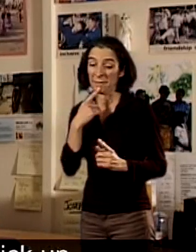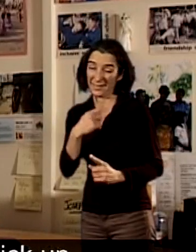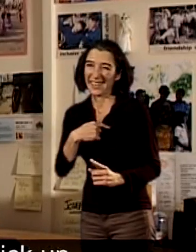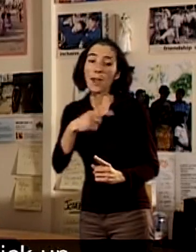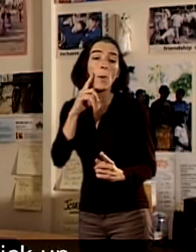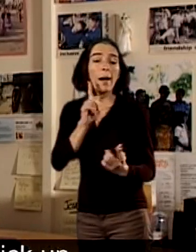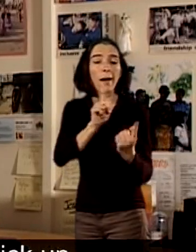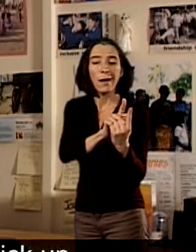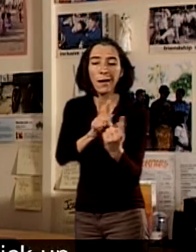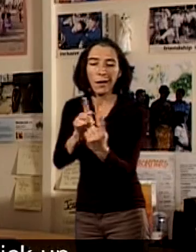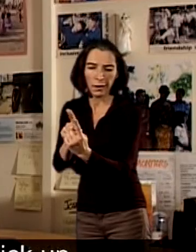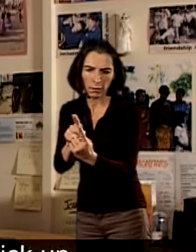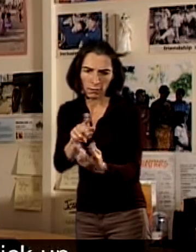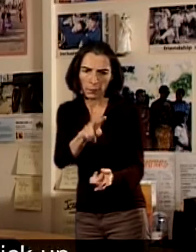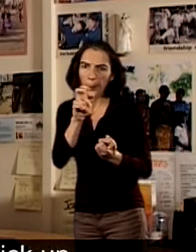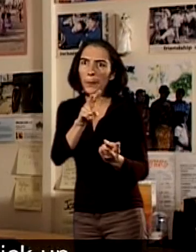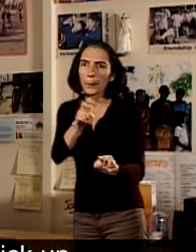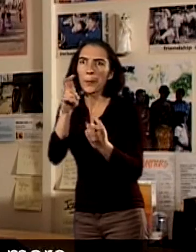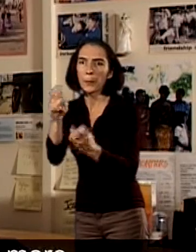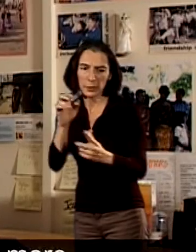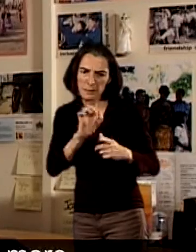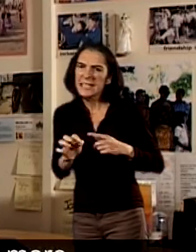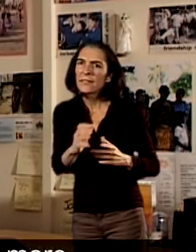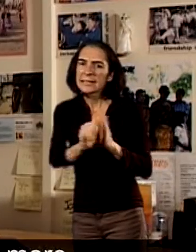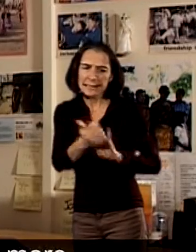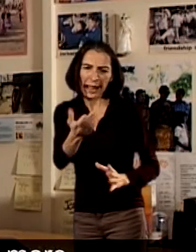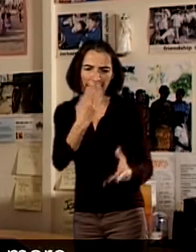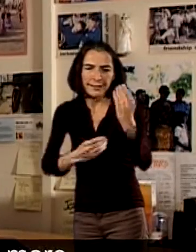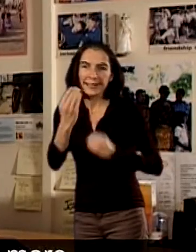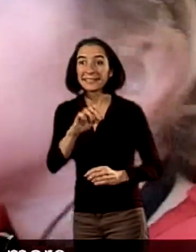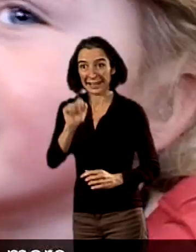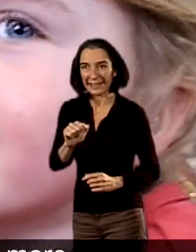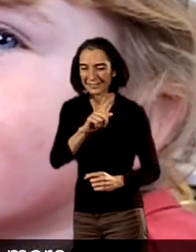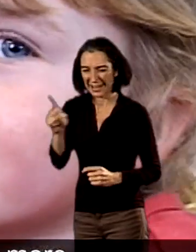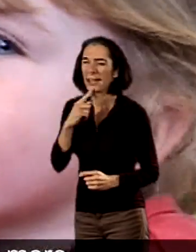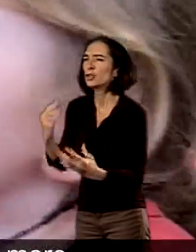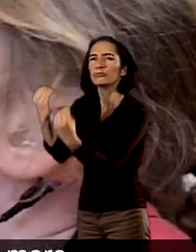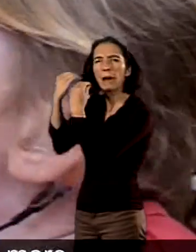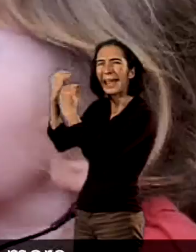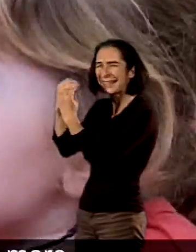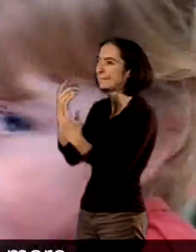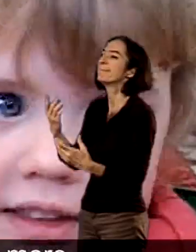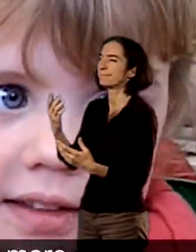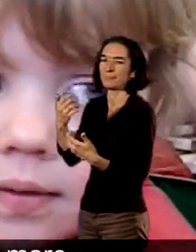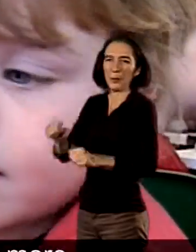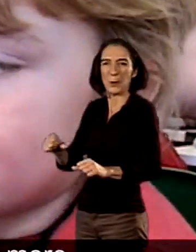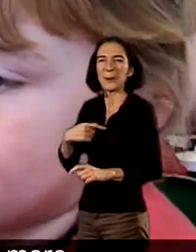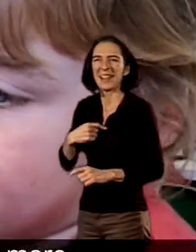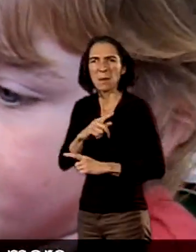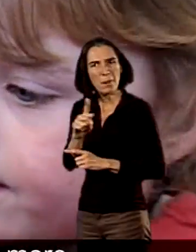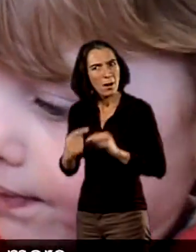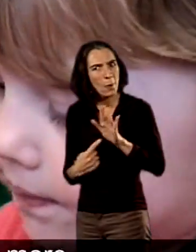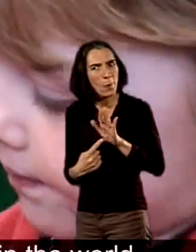up specific skills that help you with individual children and you get bits of training, and more important than that really I think